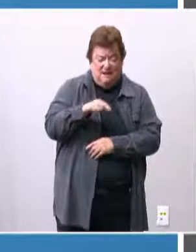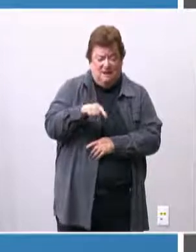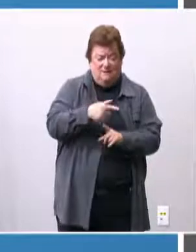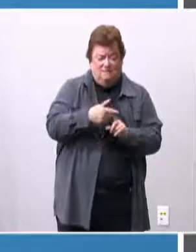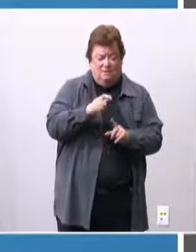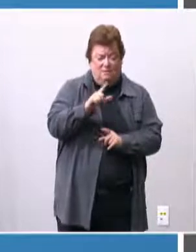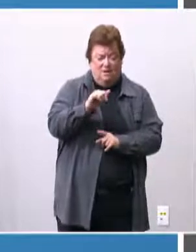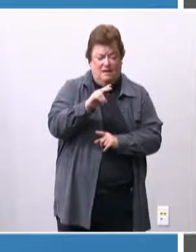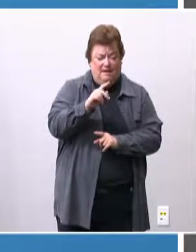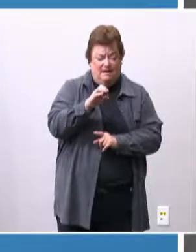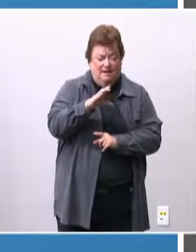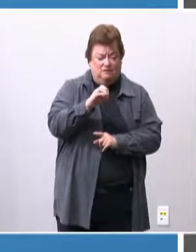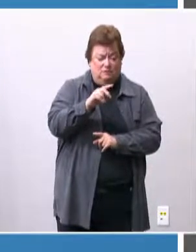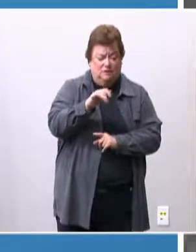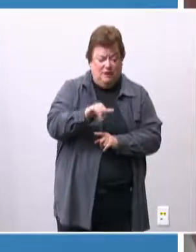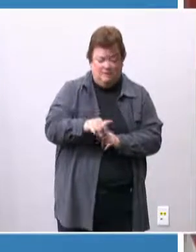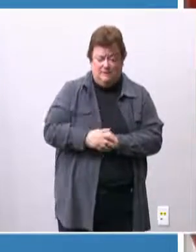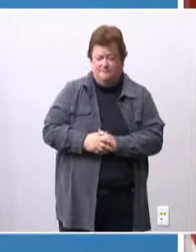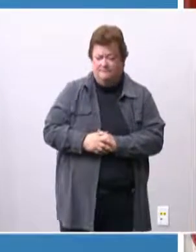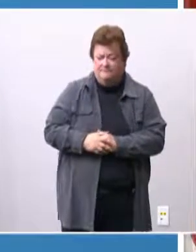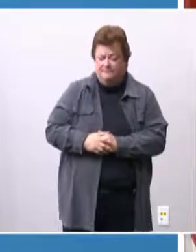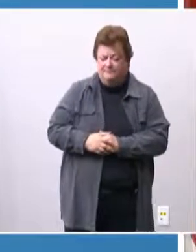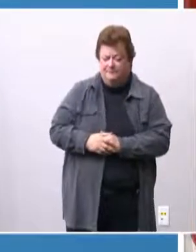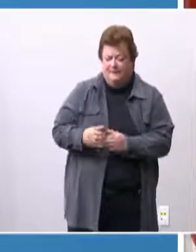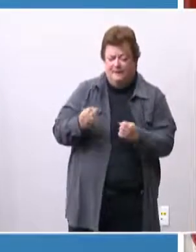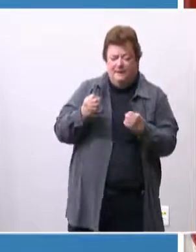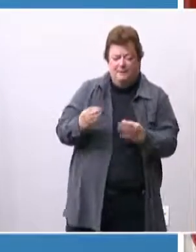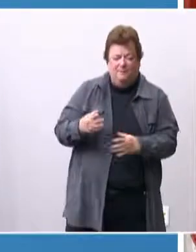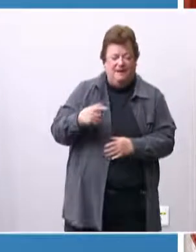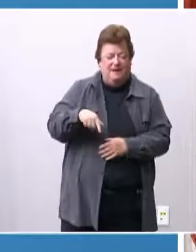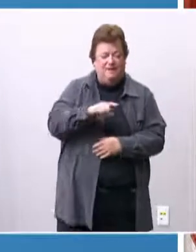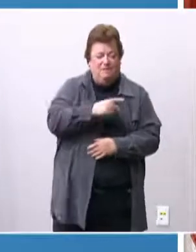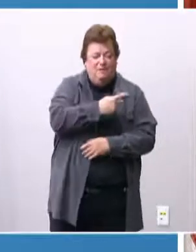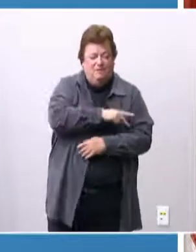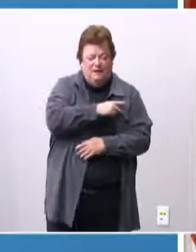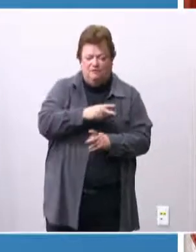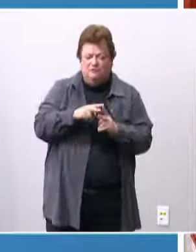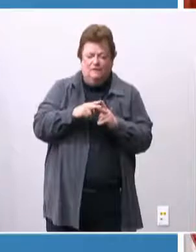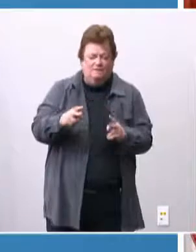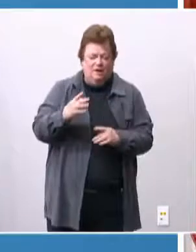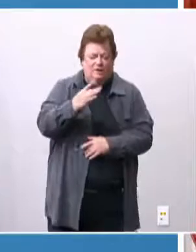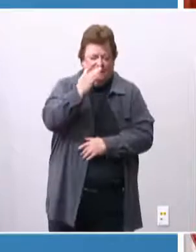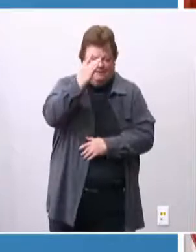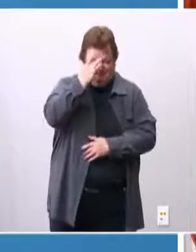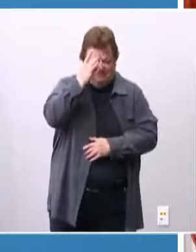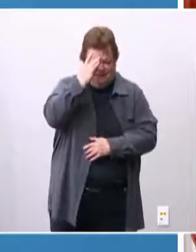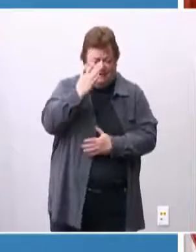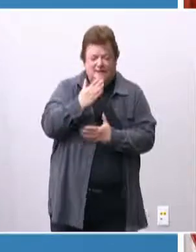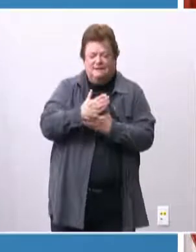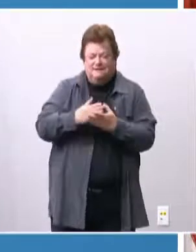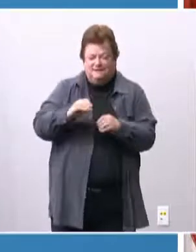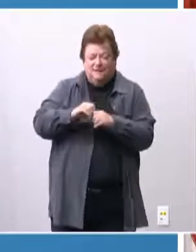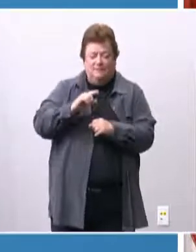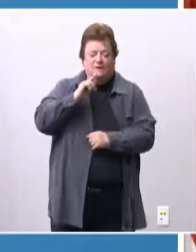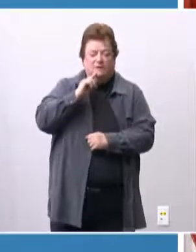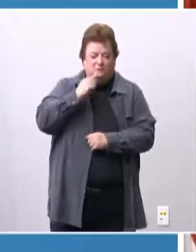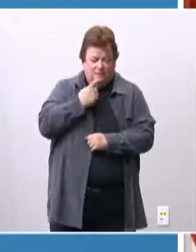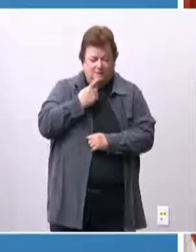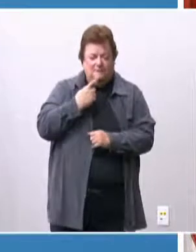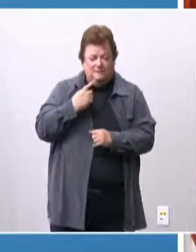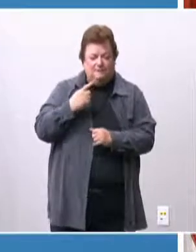from Lancaster County. Many of these patients are very, very sick, and some are in critical